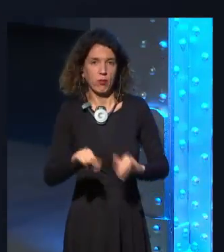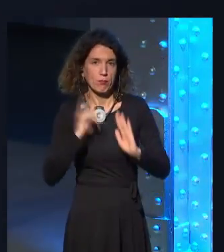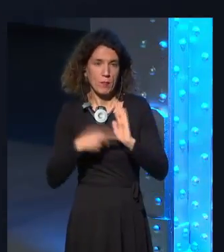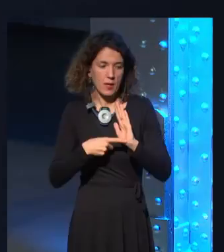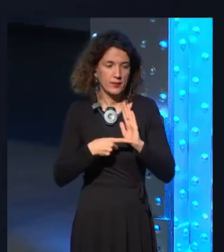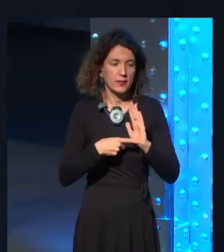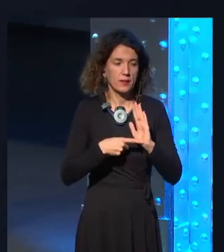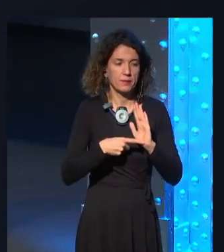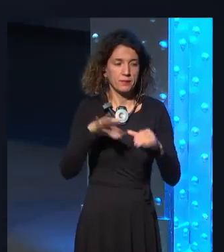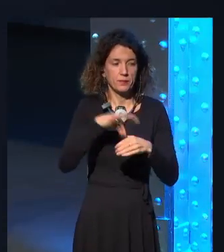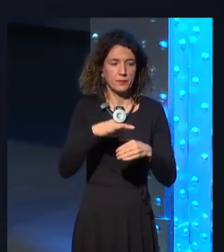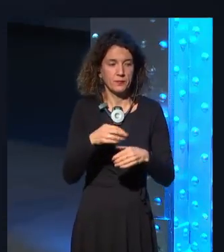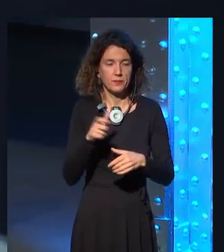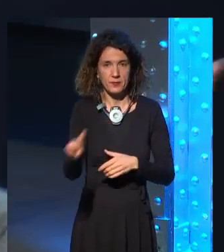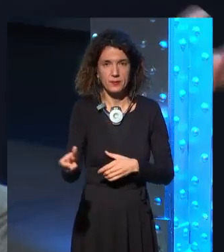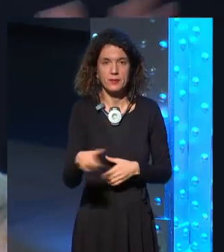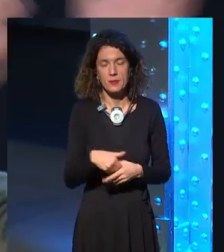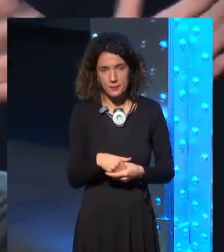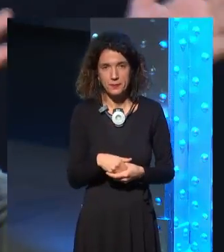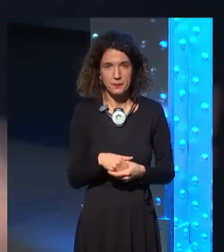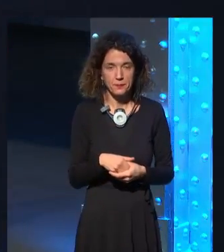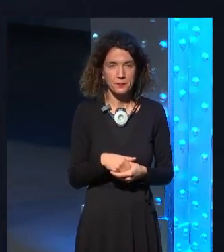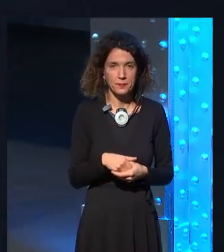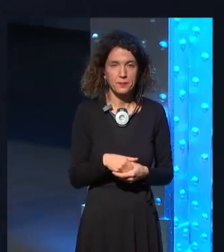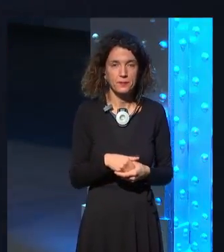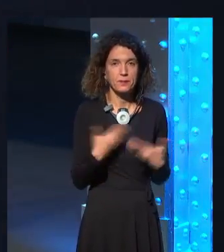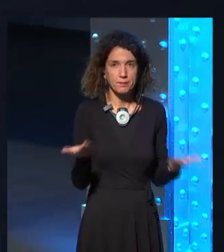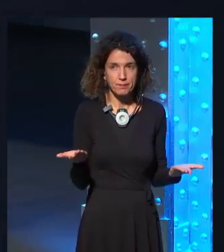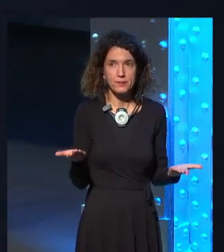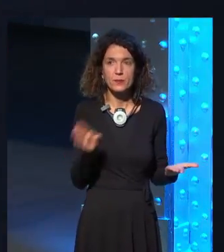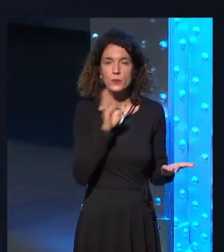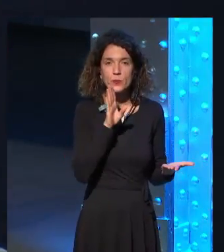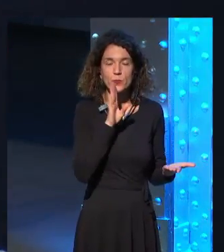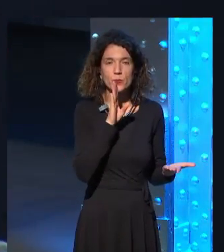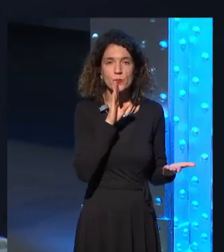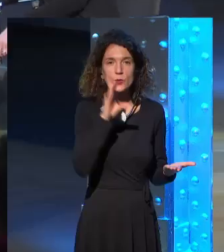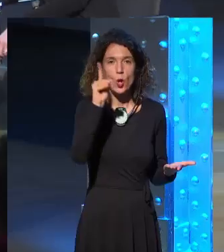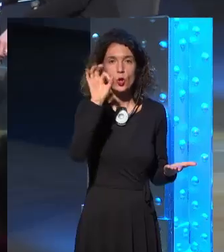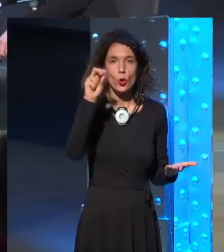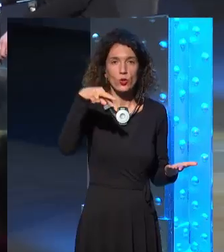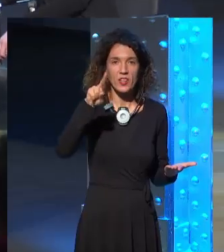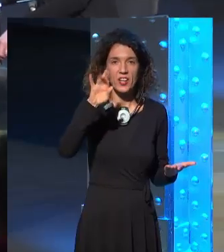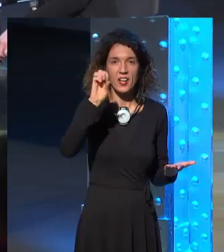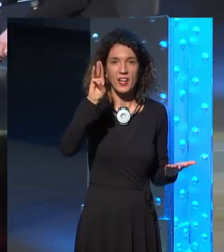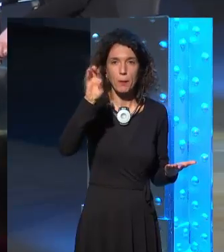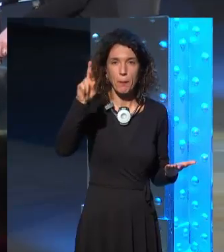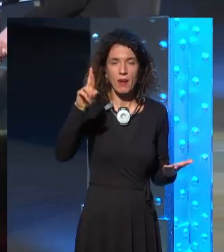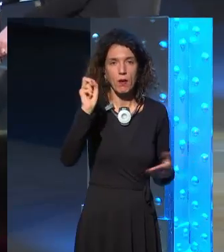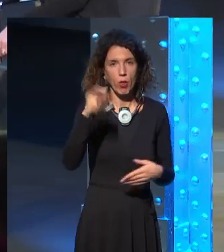But I think that's what all, I think the character Don Draper is right. I think that is what